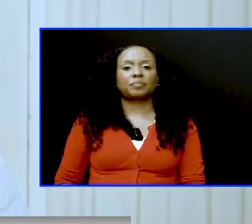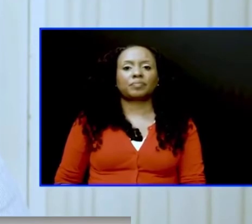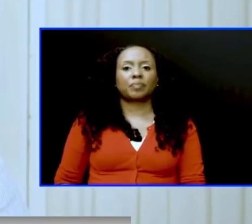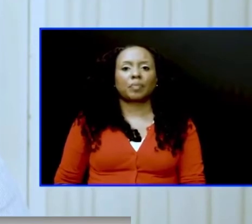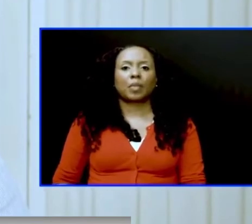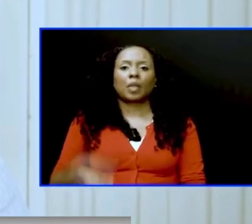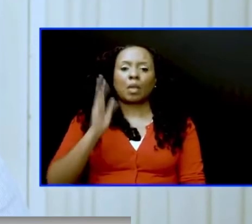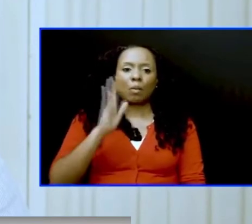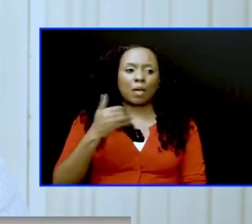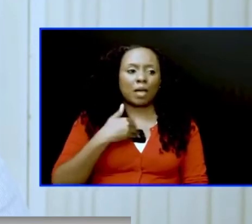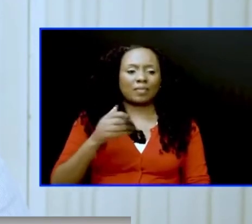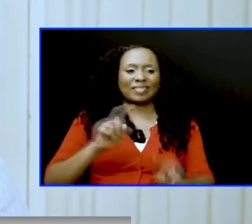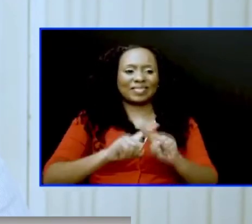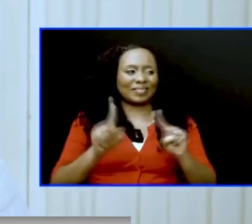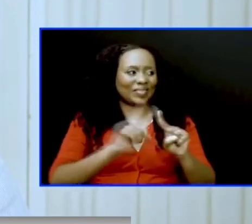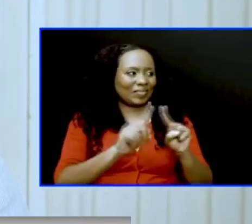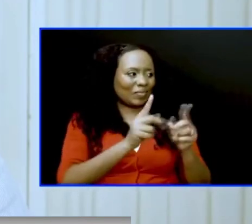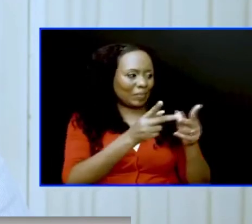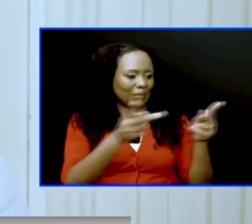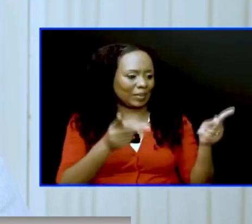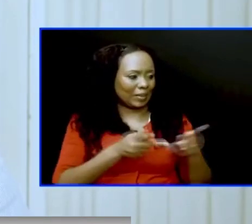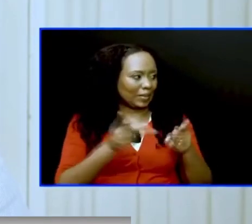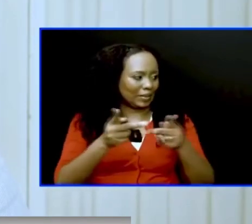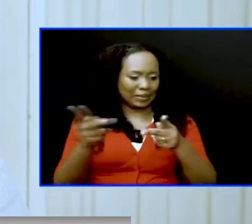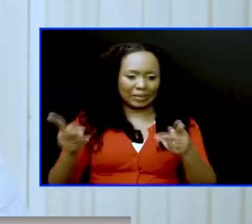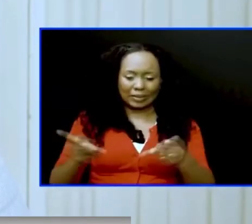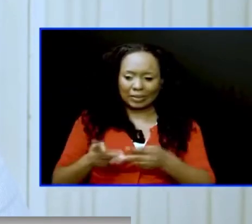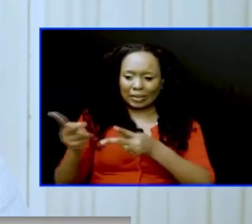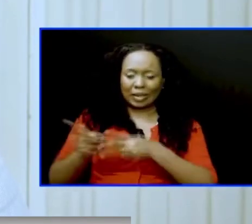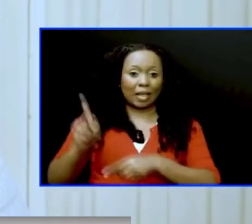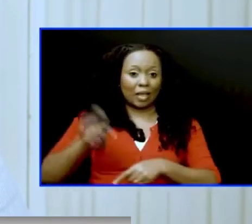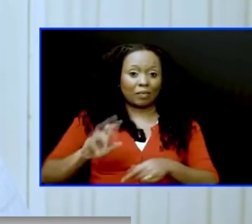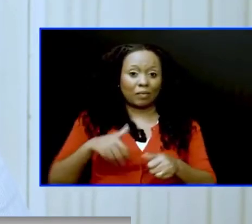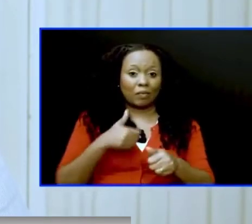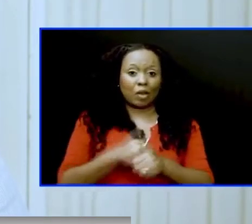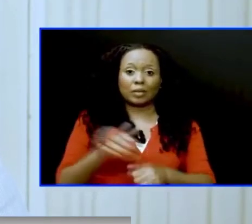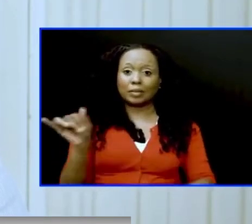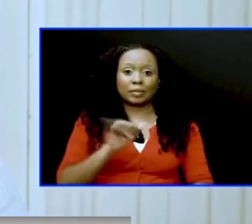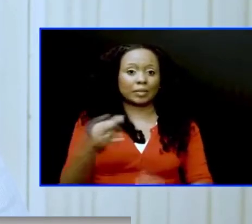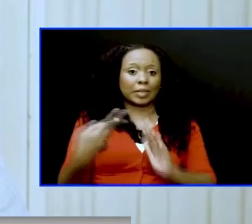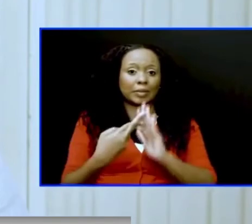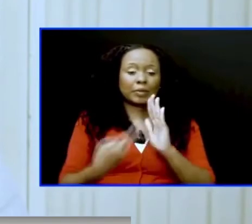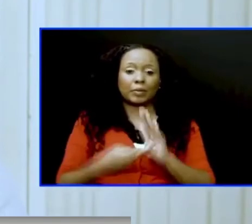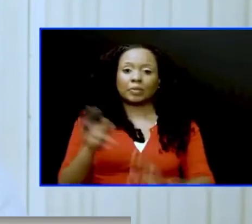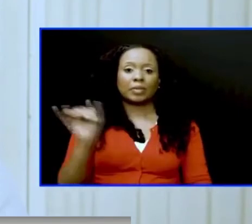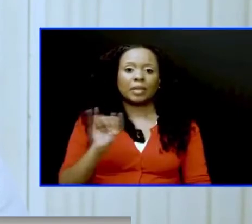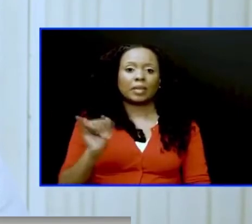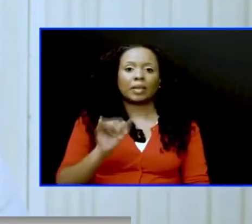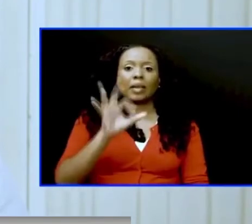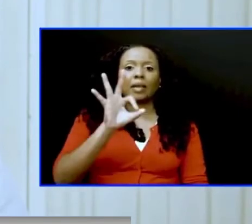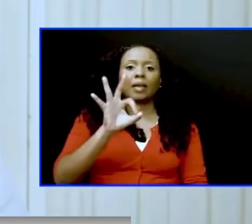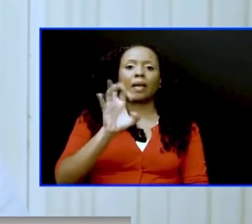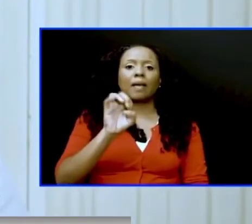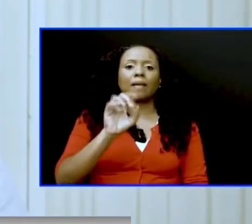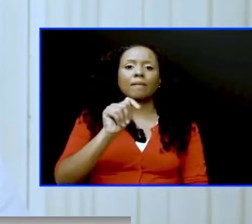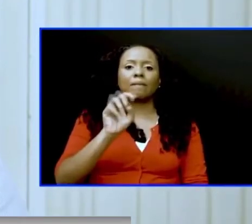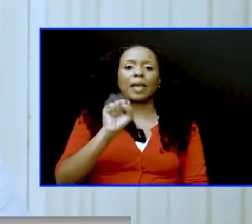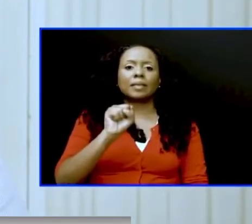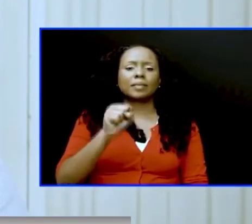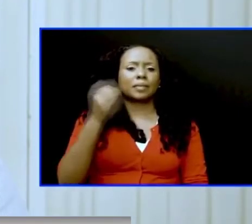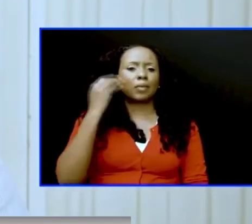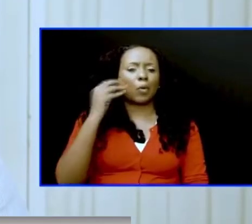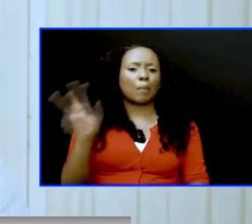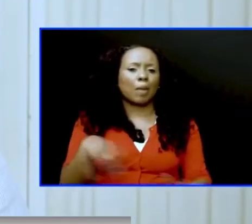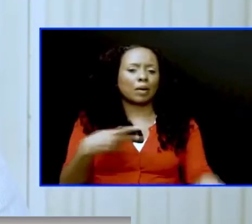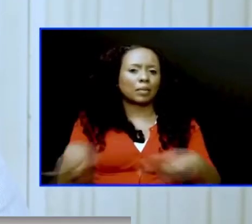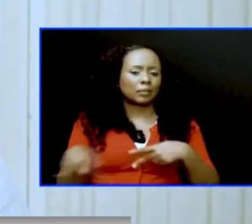decentralized venues will have to adhere to the same rules that FETs, persons attending FETs, will adhere to over the